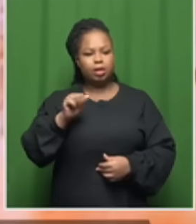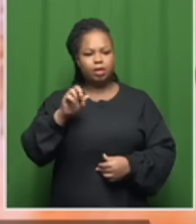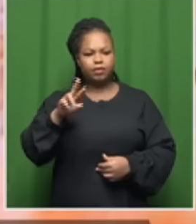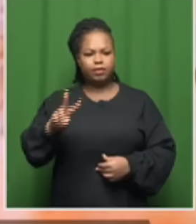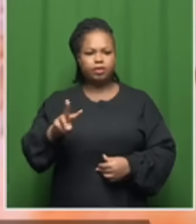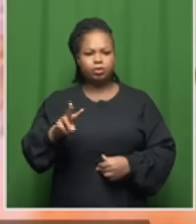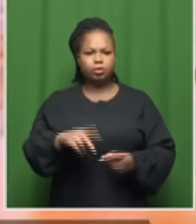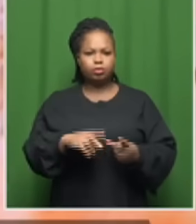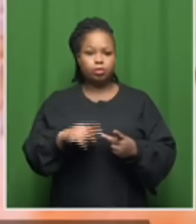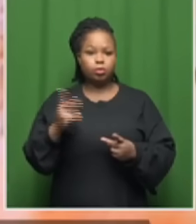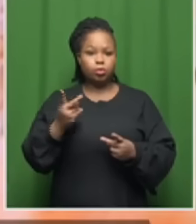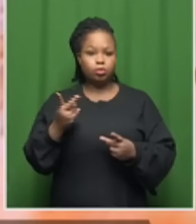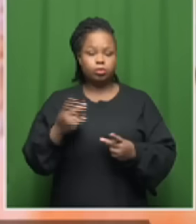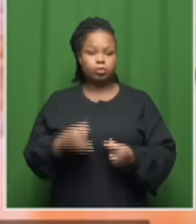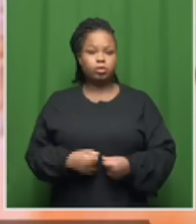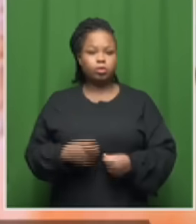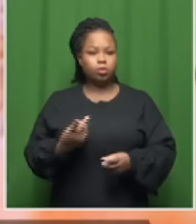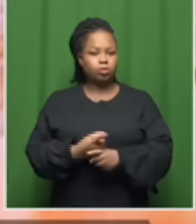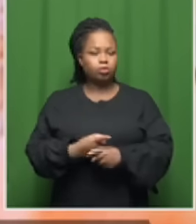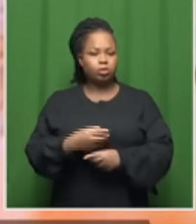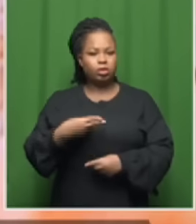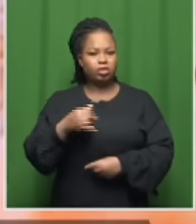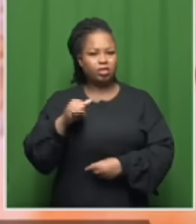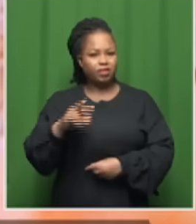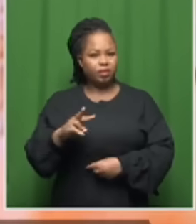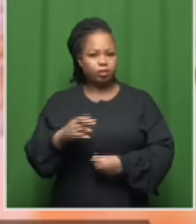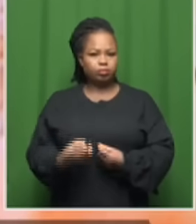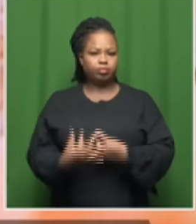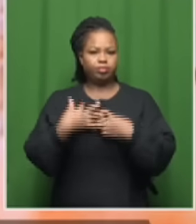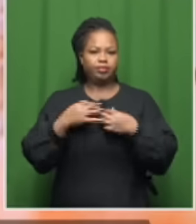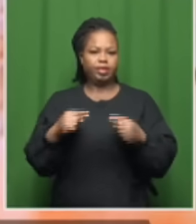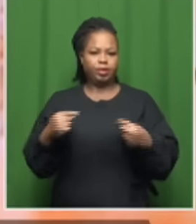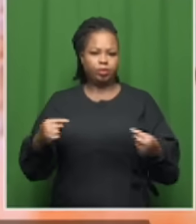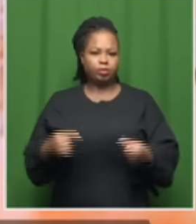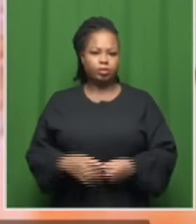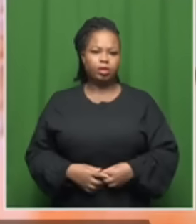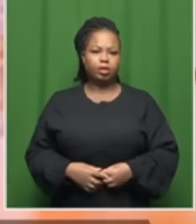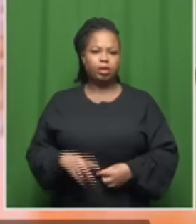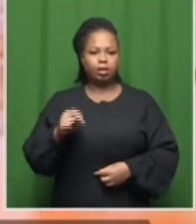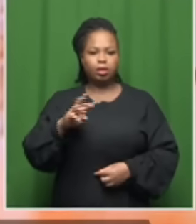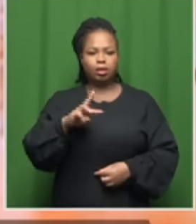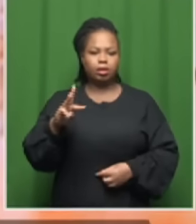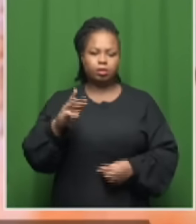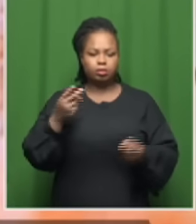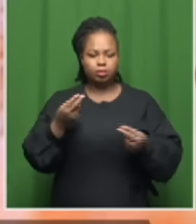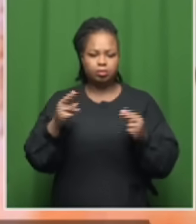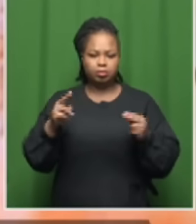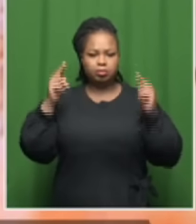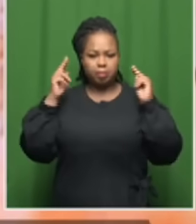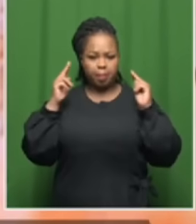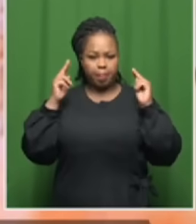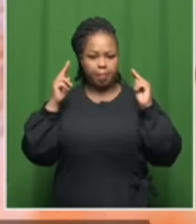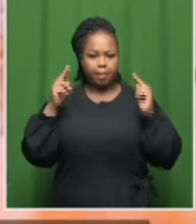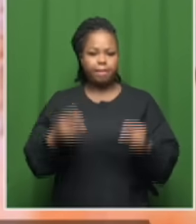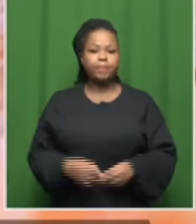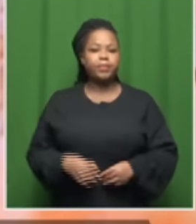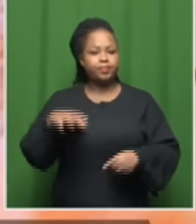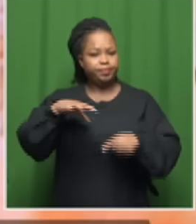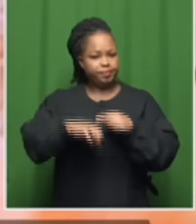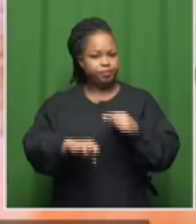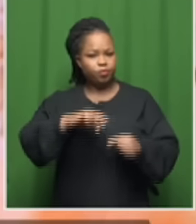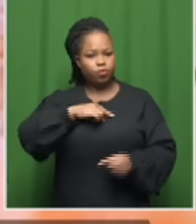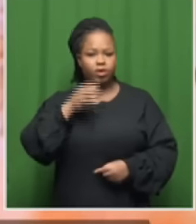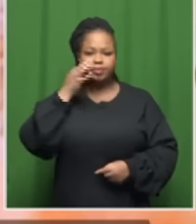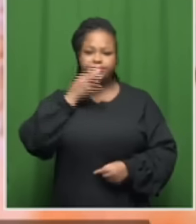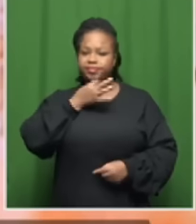health risk and cannot result in HIV transmission. This follows the release of a study by the Northwest University which found